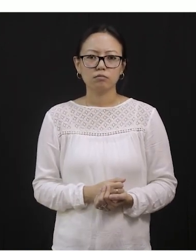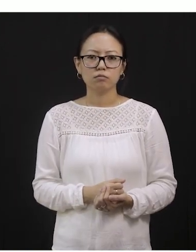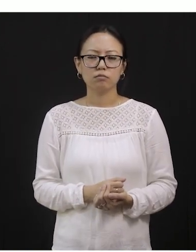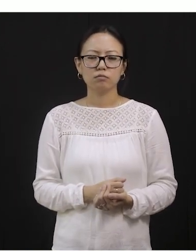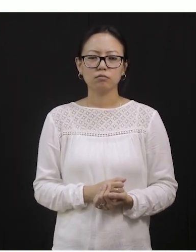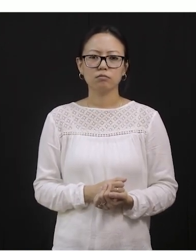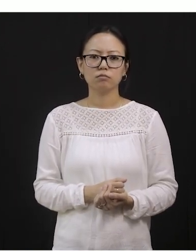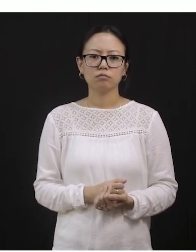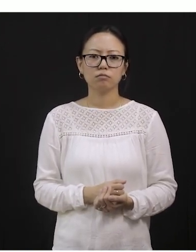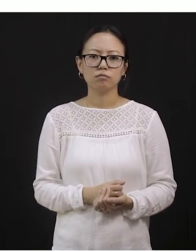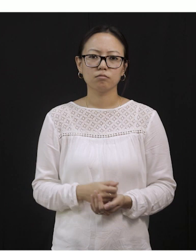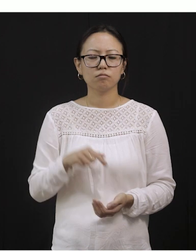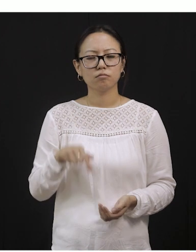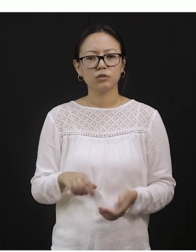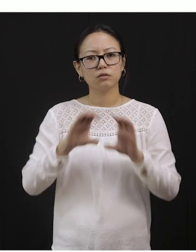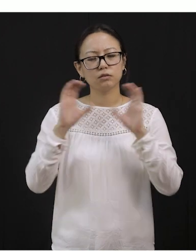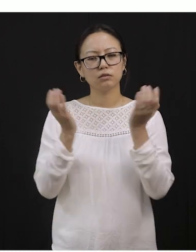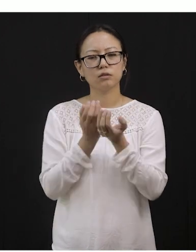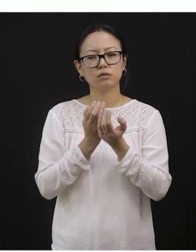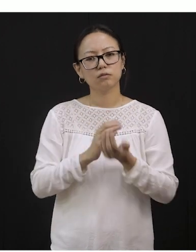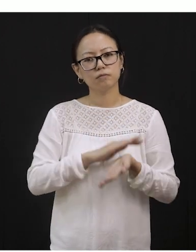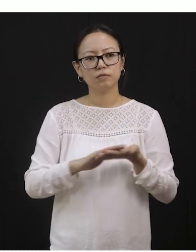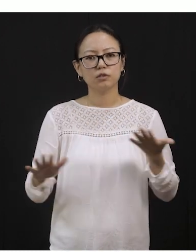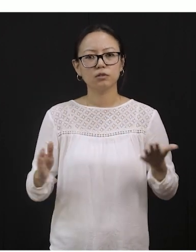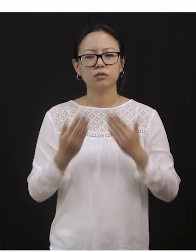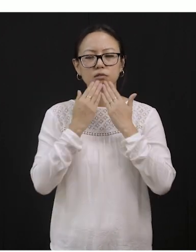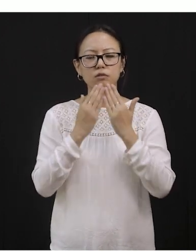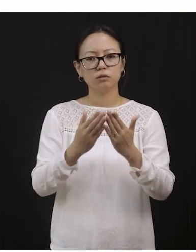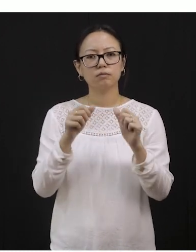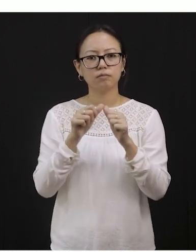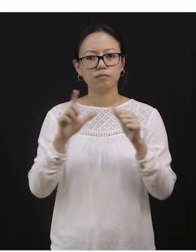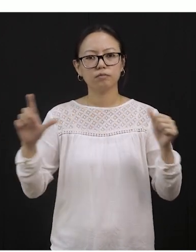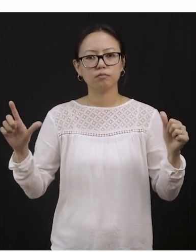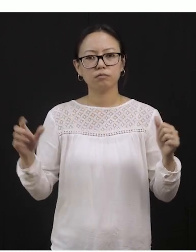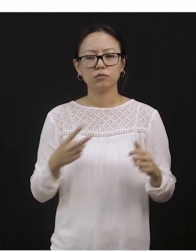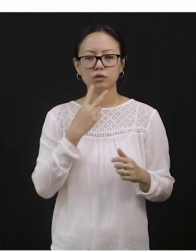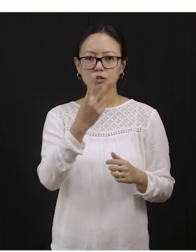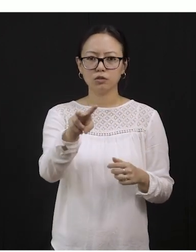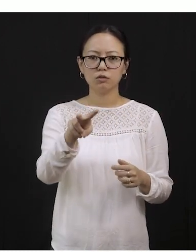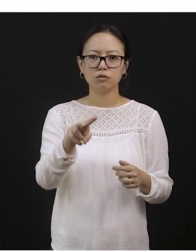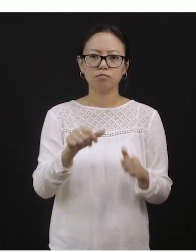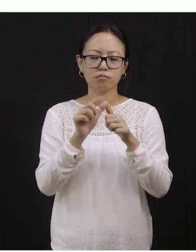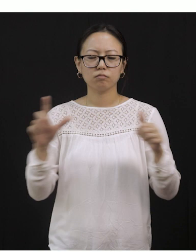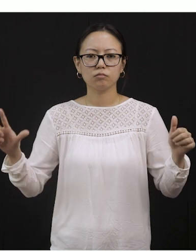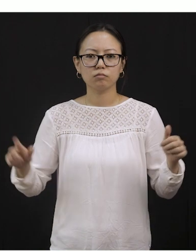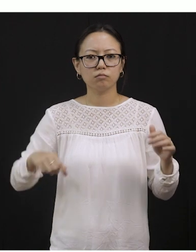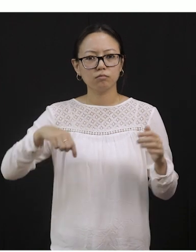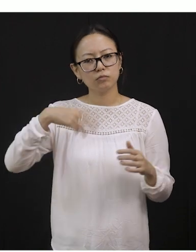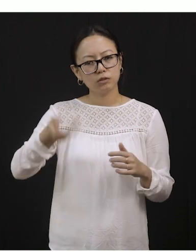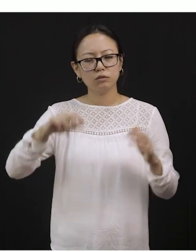right. And this is it for today. A big thank you to all of you. I will see you all again in my next